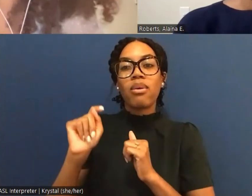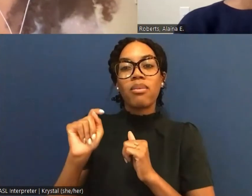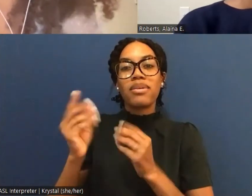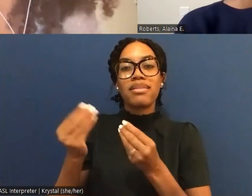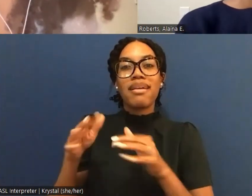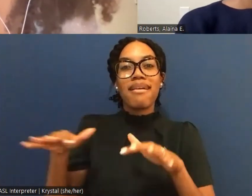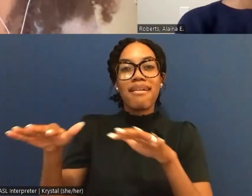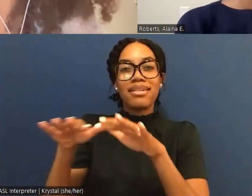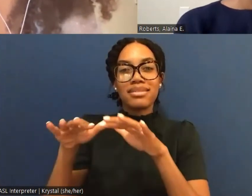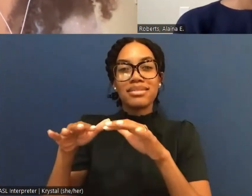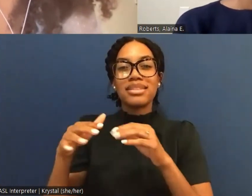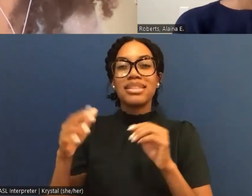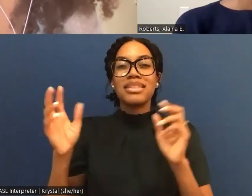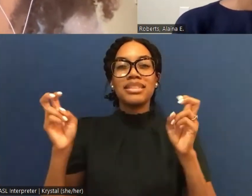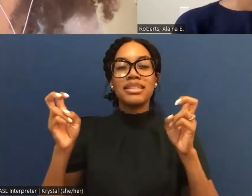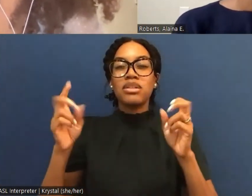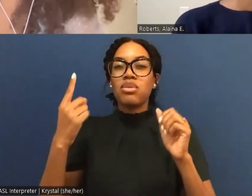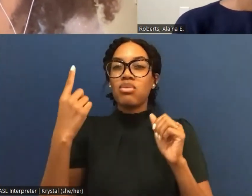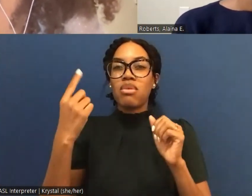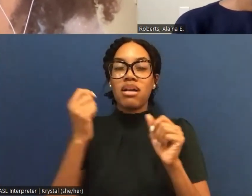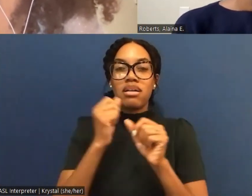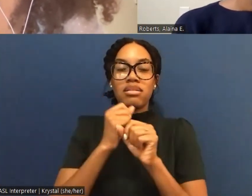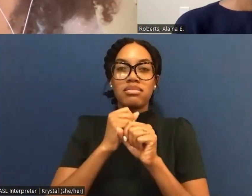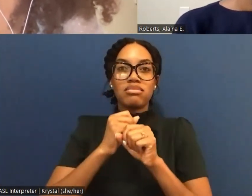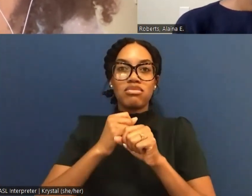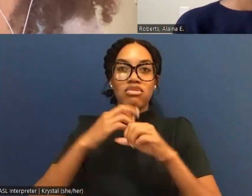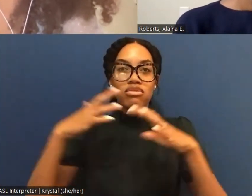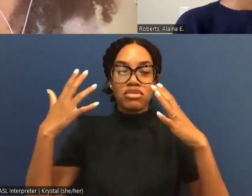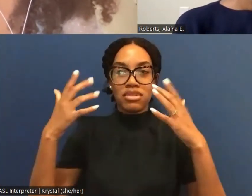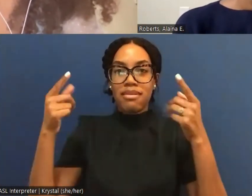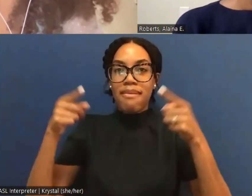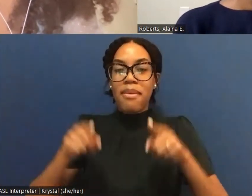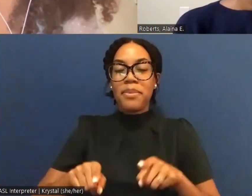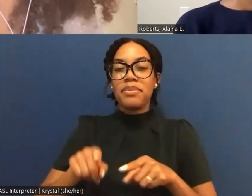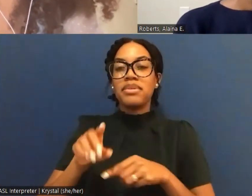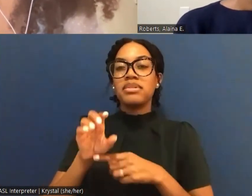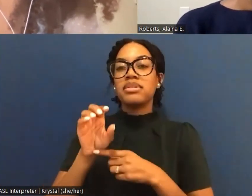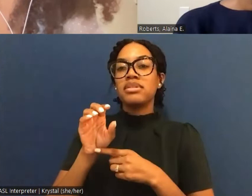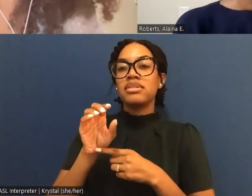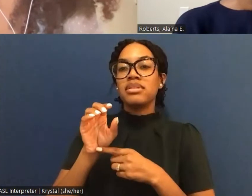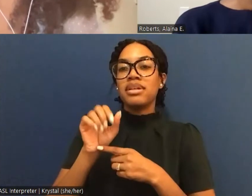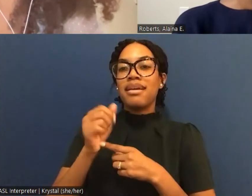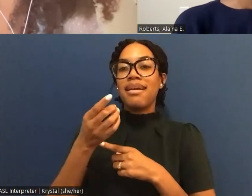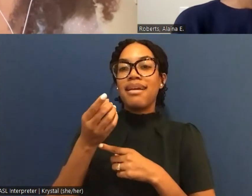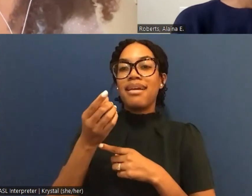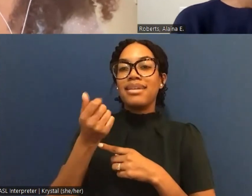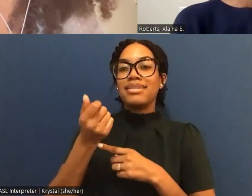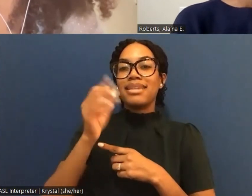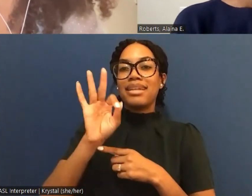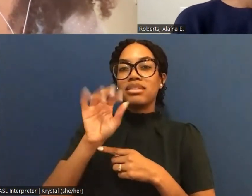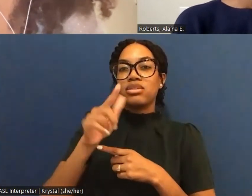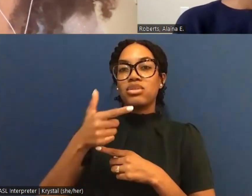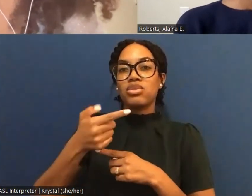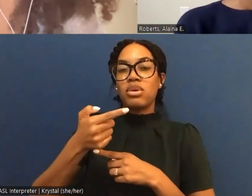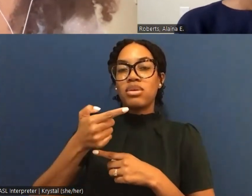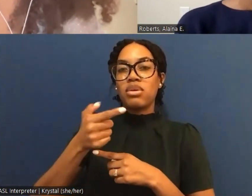keg that exploded in 1921 with the Tulsa Race Massacre. And so this was one of the single worst incidents of racial